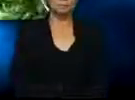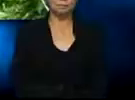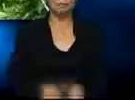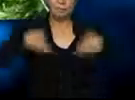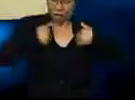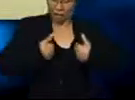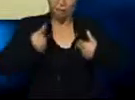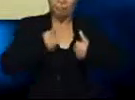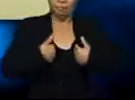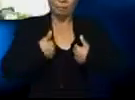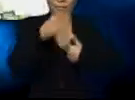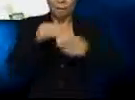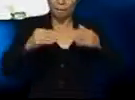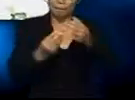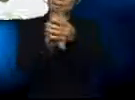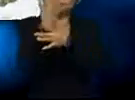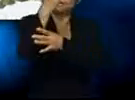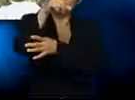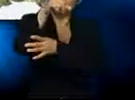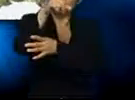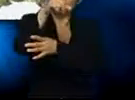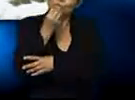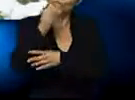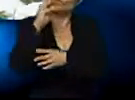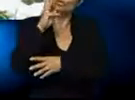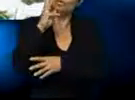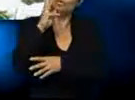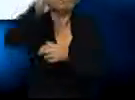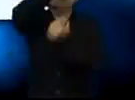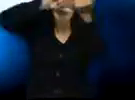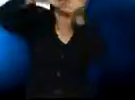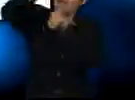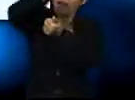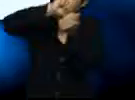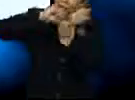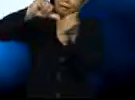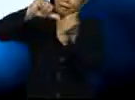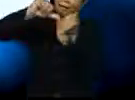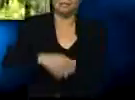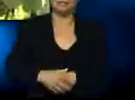Animals and plants need food, water, and air.